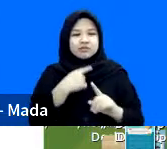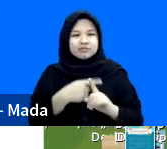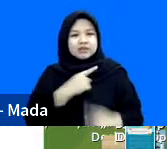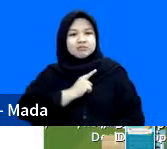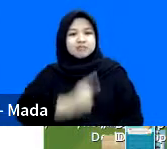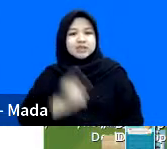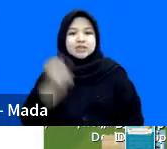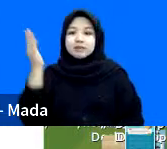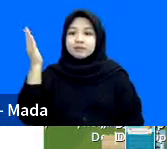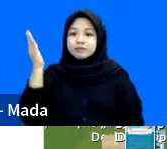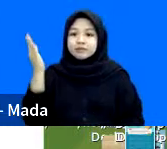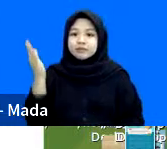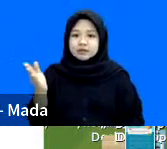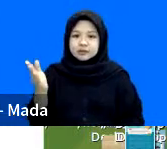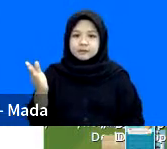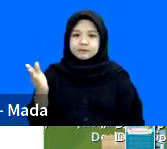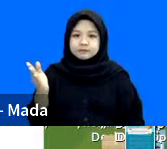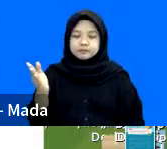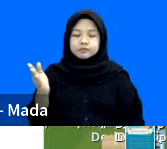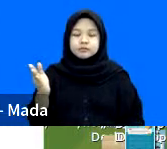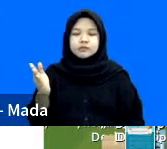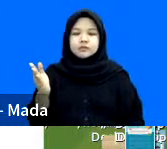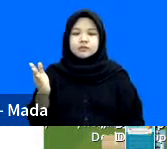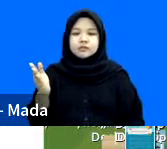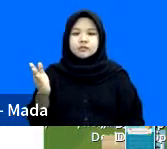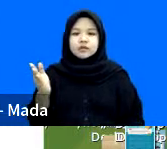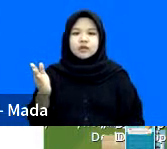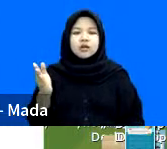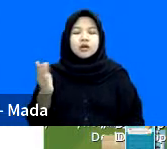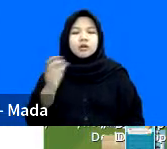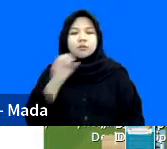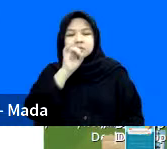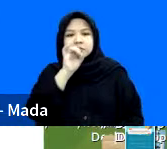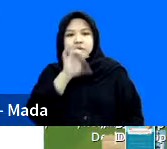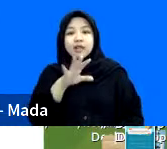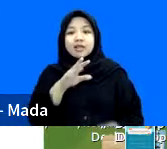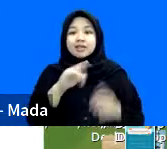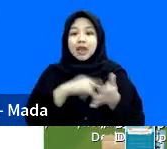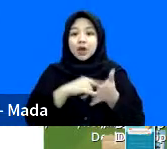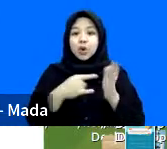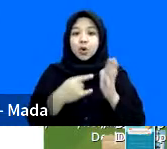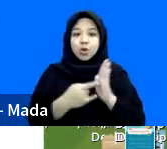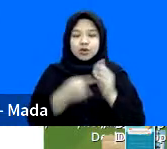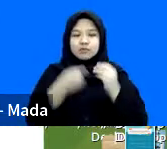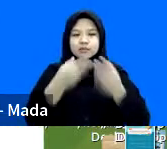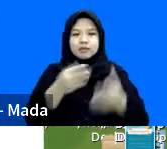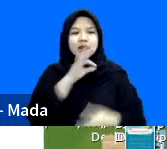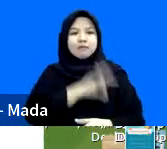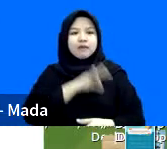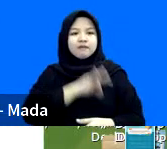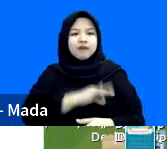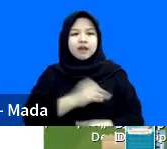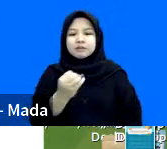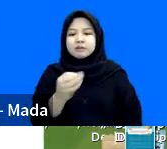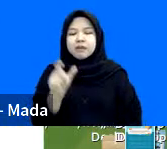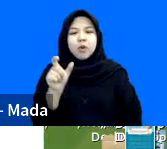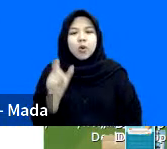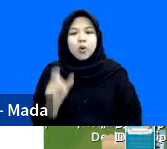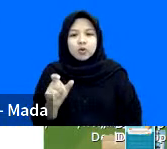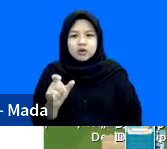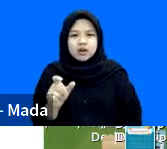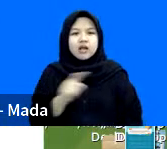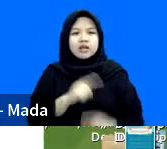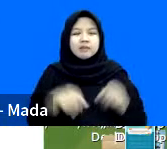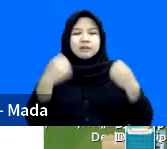Postman, Postman, and he argues that technology benefits some people and harms some people. We should not think that every technology